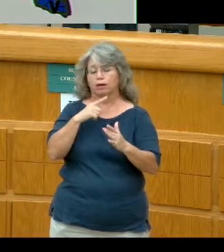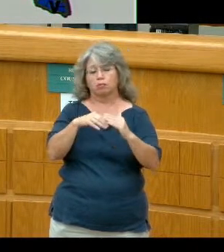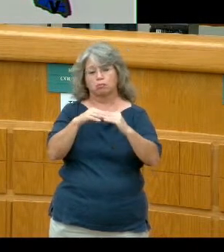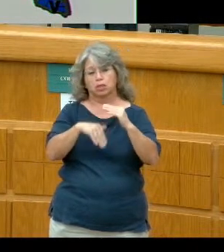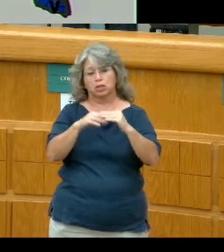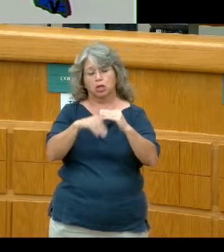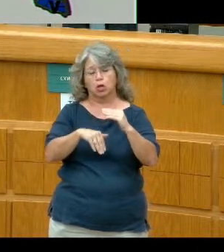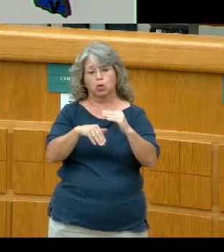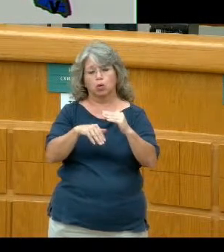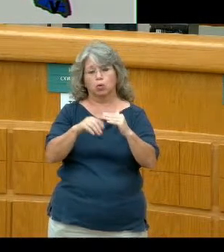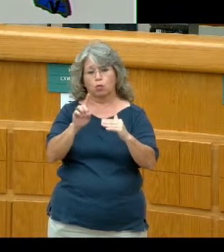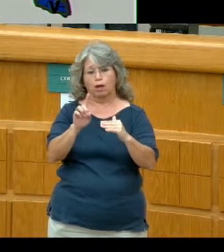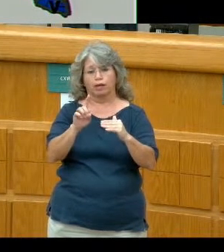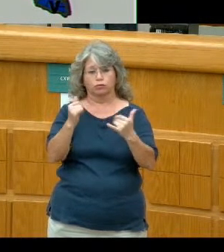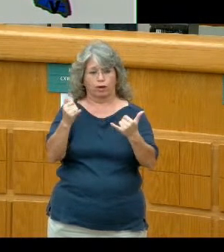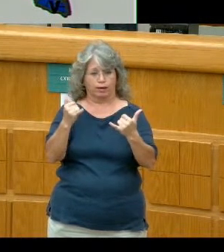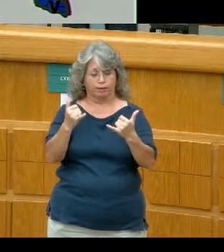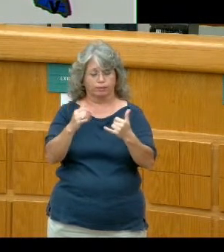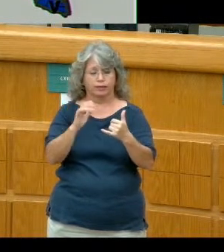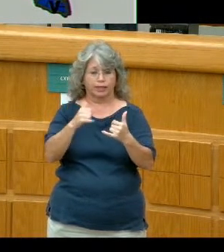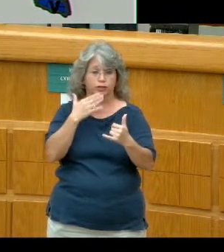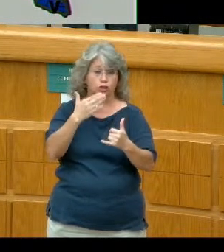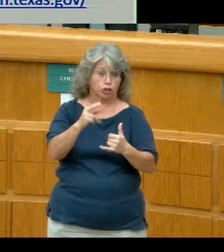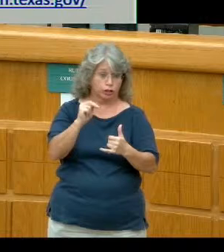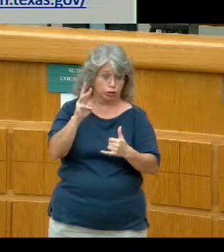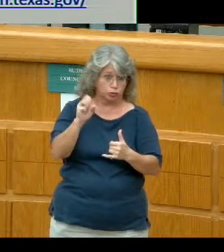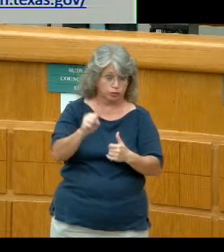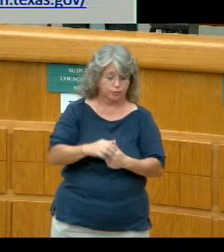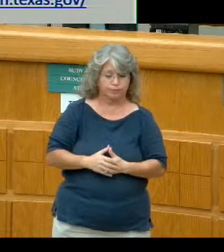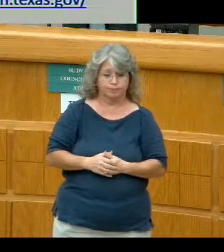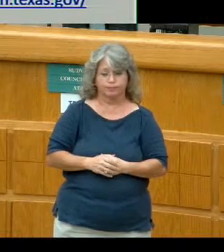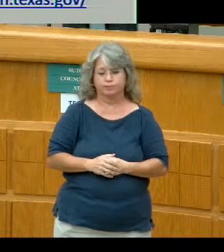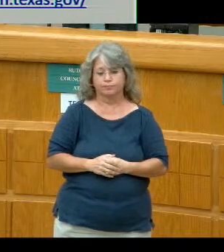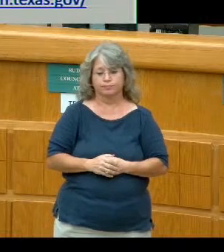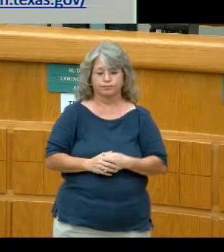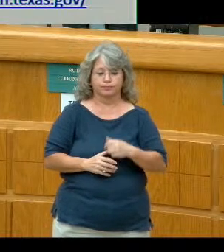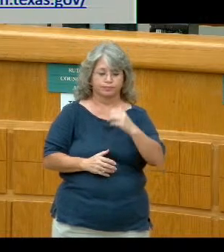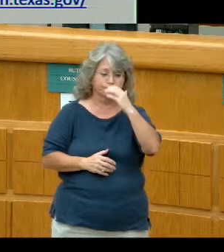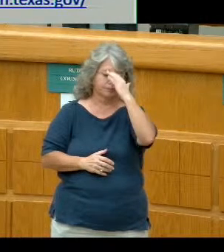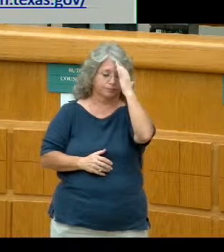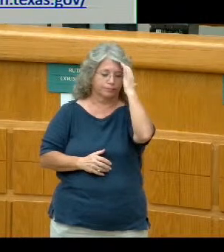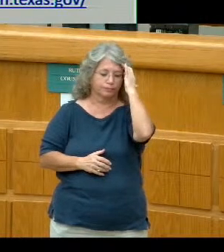that we're below a transmission rate of 1 right now. So that's good news.